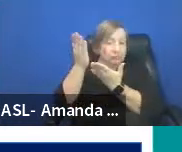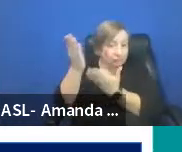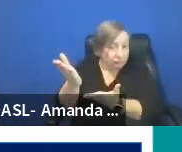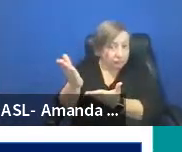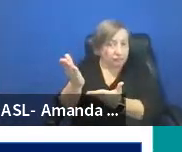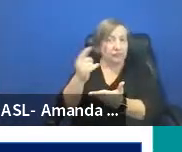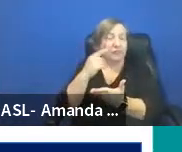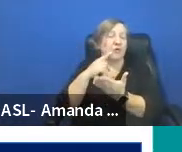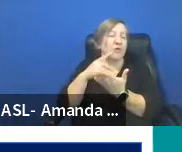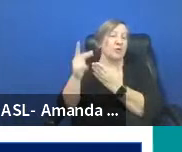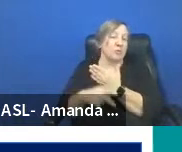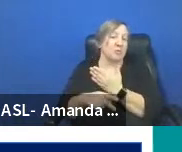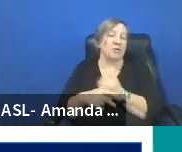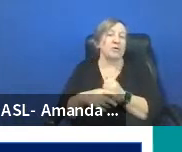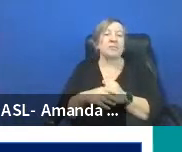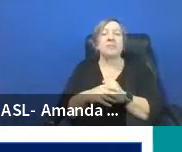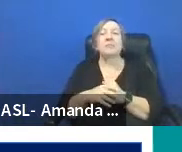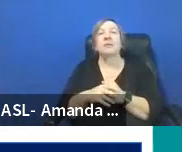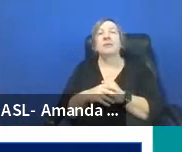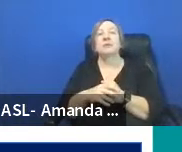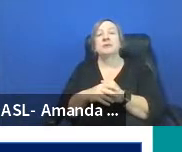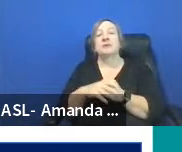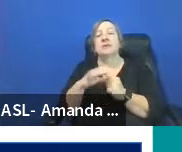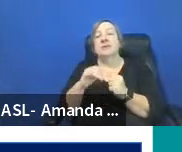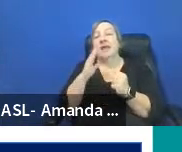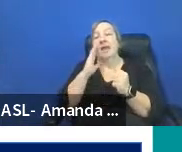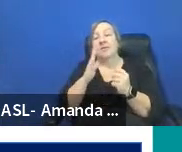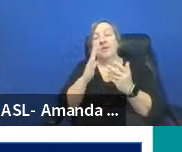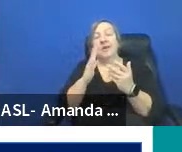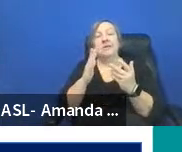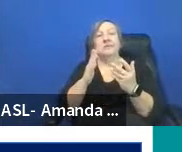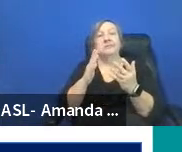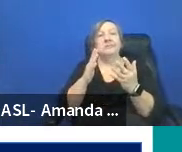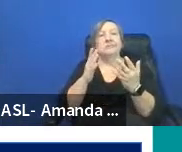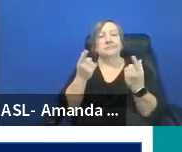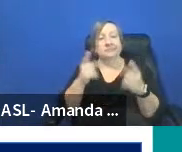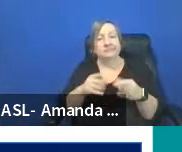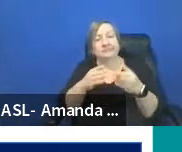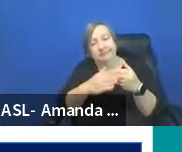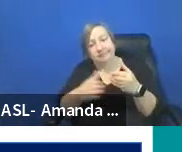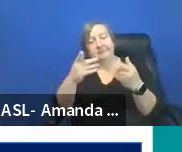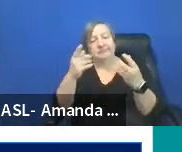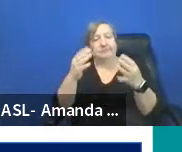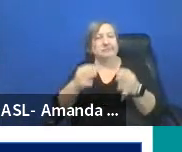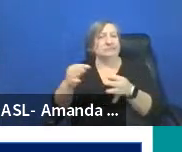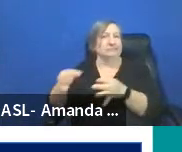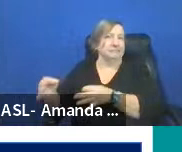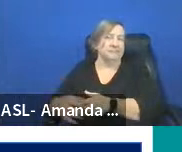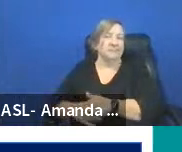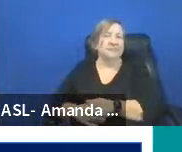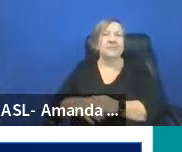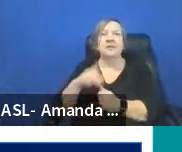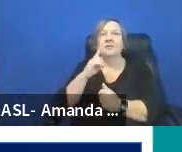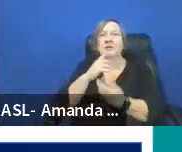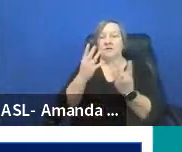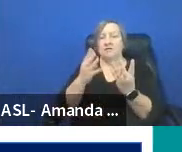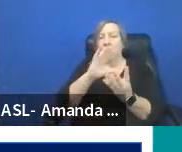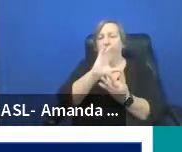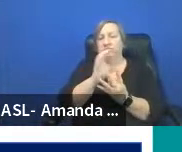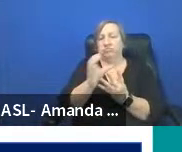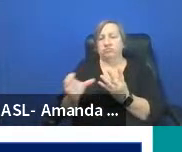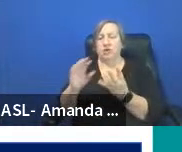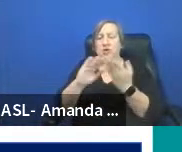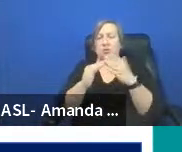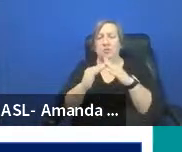recommendations to the program that will then move forward from there. There's really four buckets of community